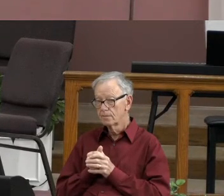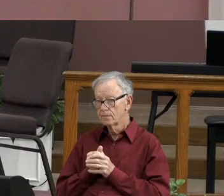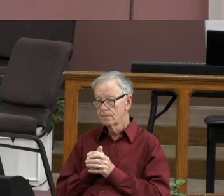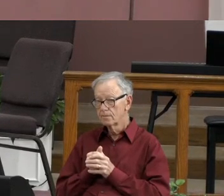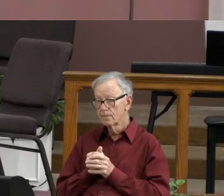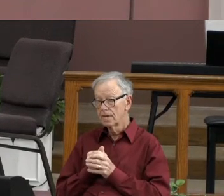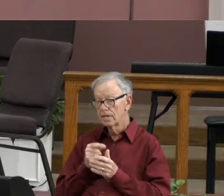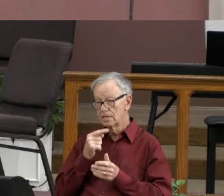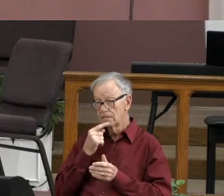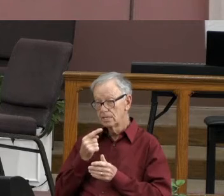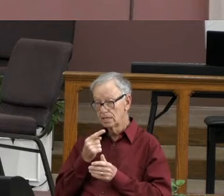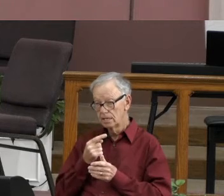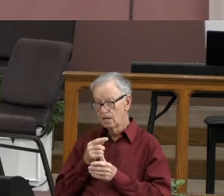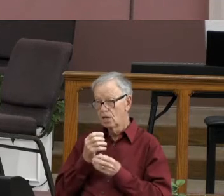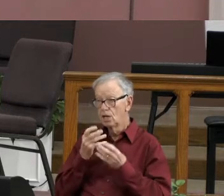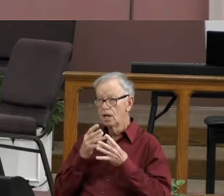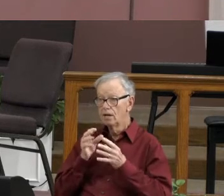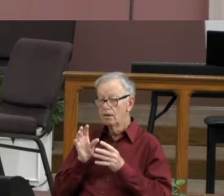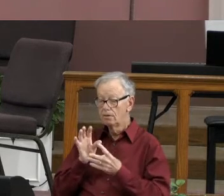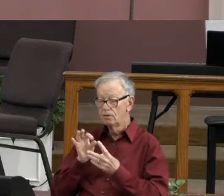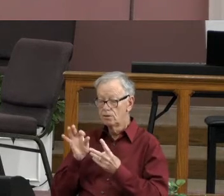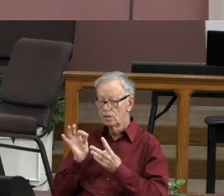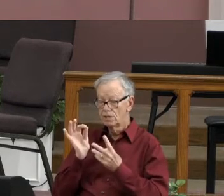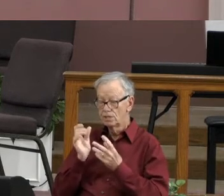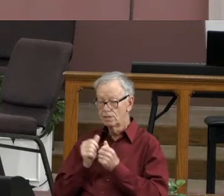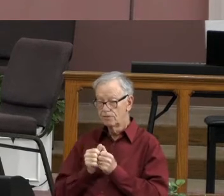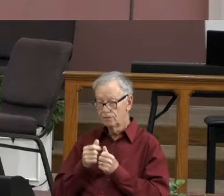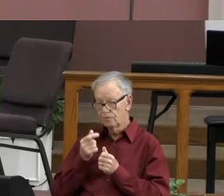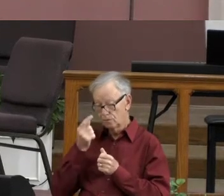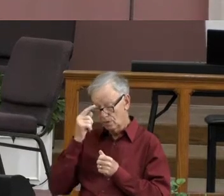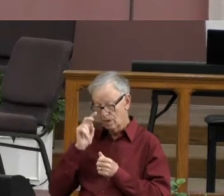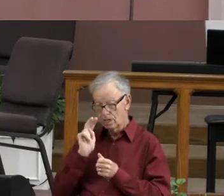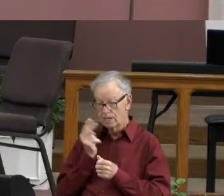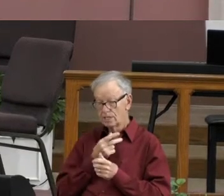As I said, there are a lot of choices for us.